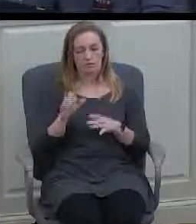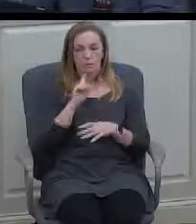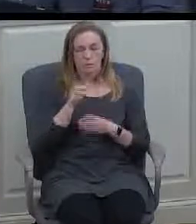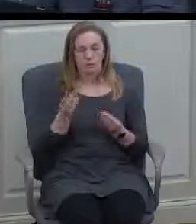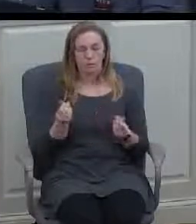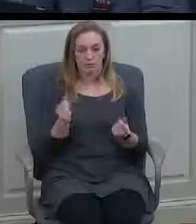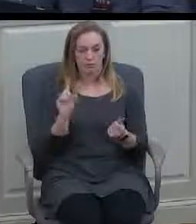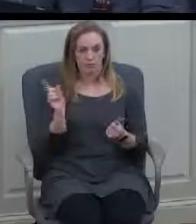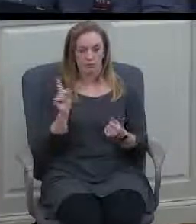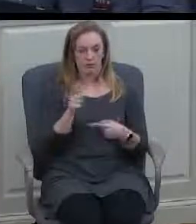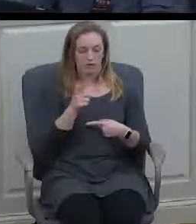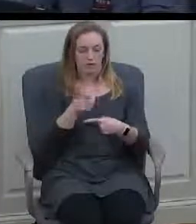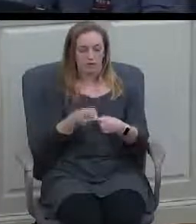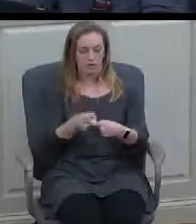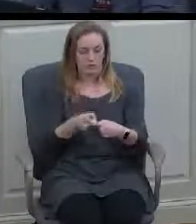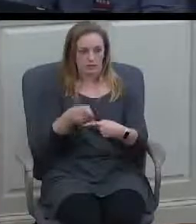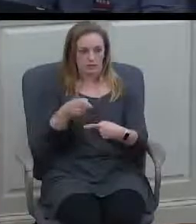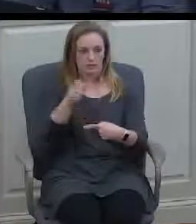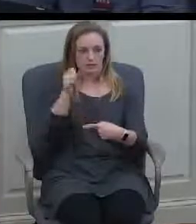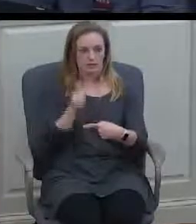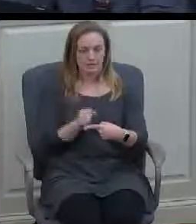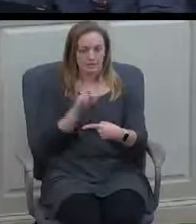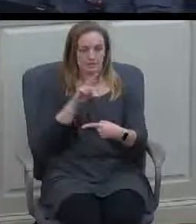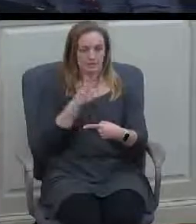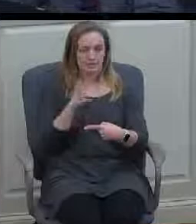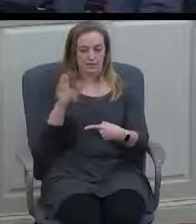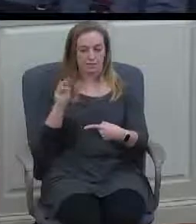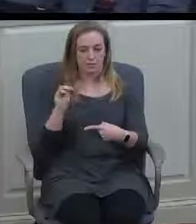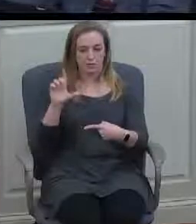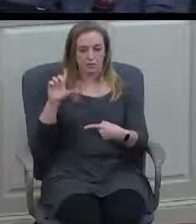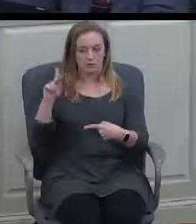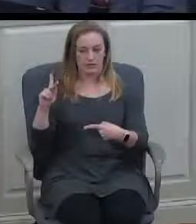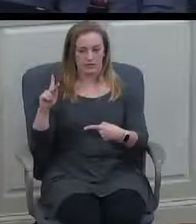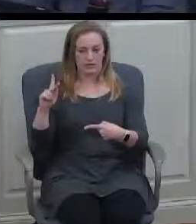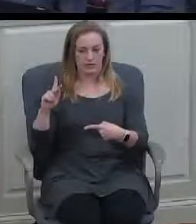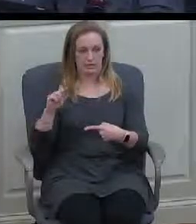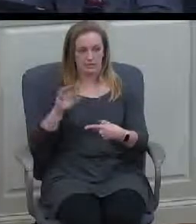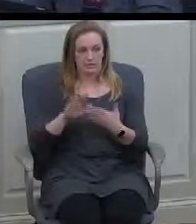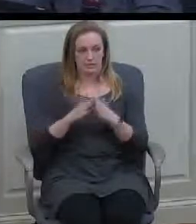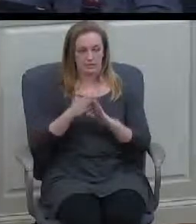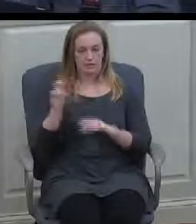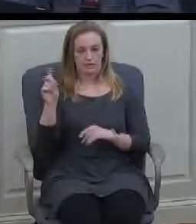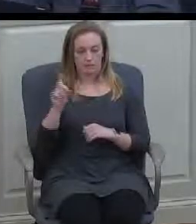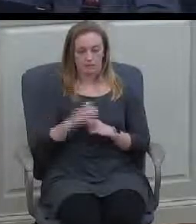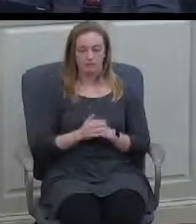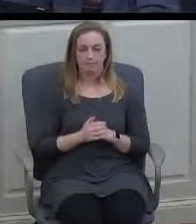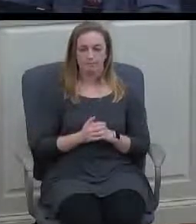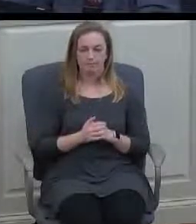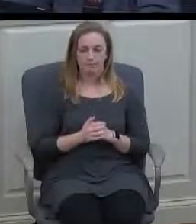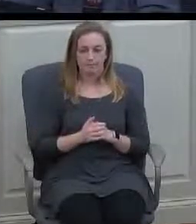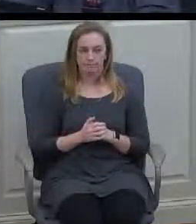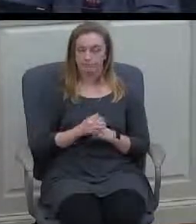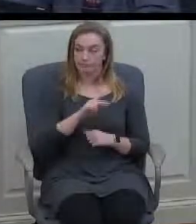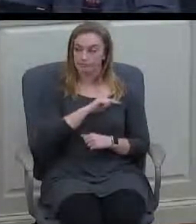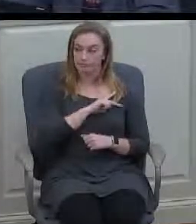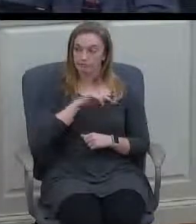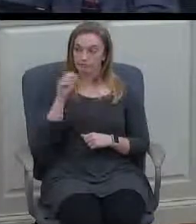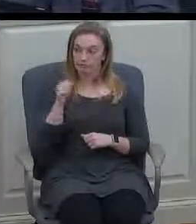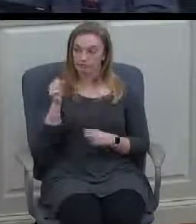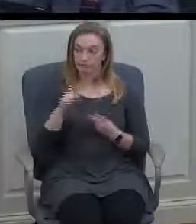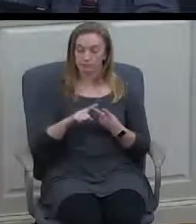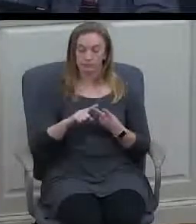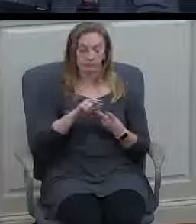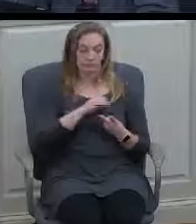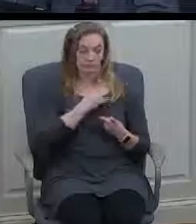property located at the intersection of South 2nd Street and Martin Luther King Boulevard in the city of Danville. Mayor Paris? Yes.